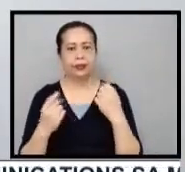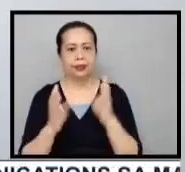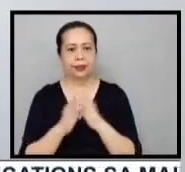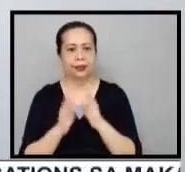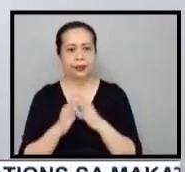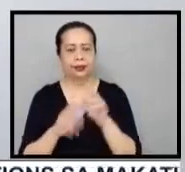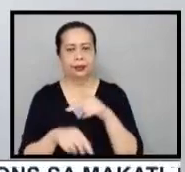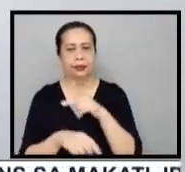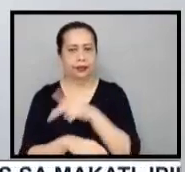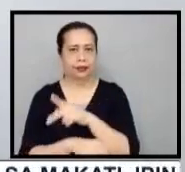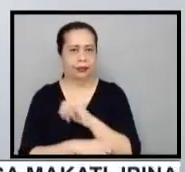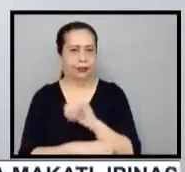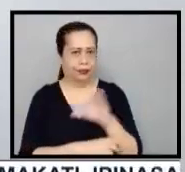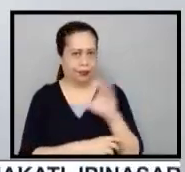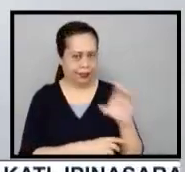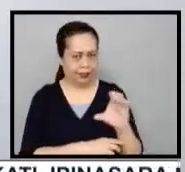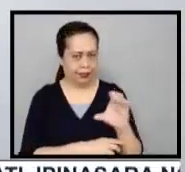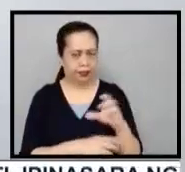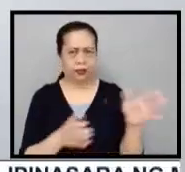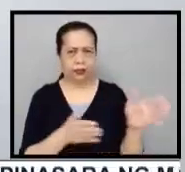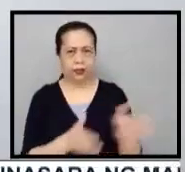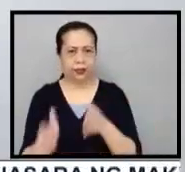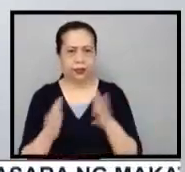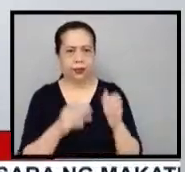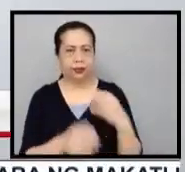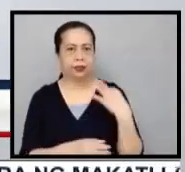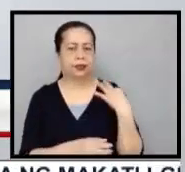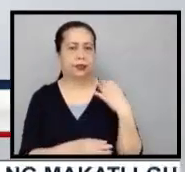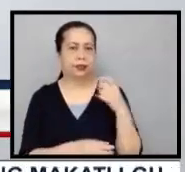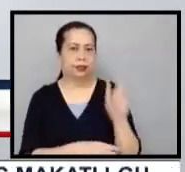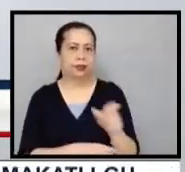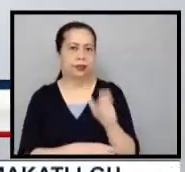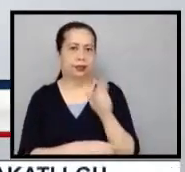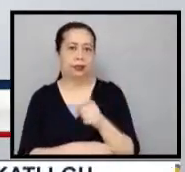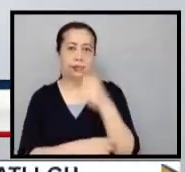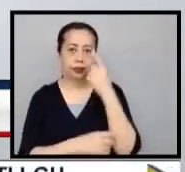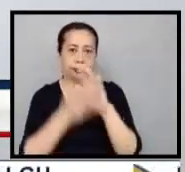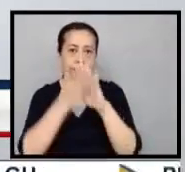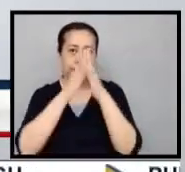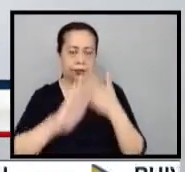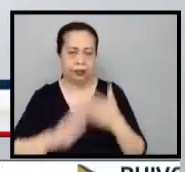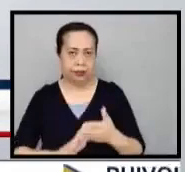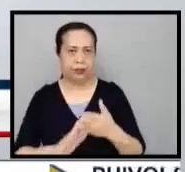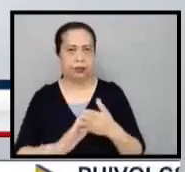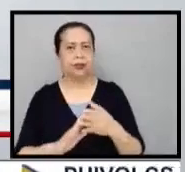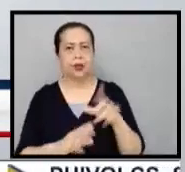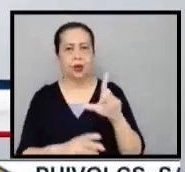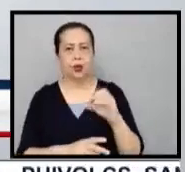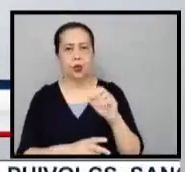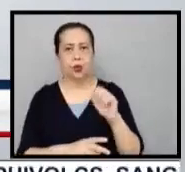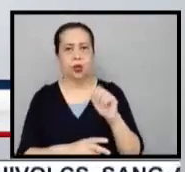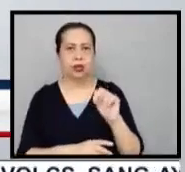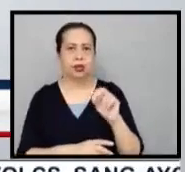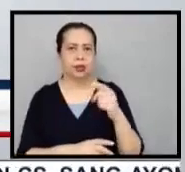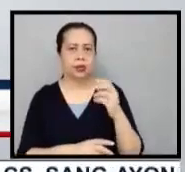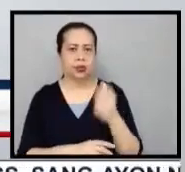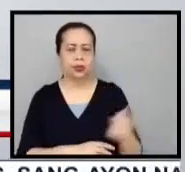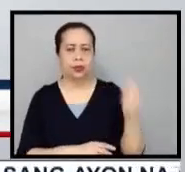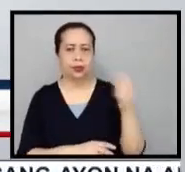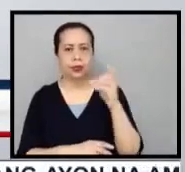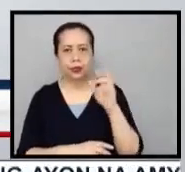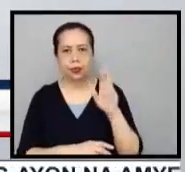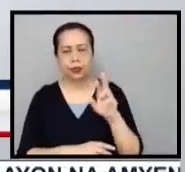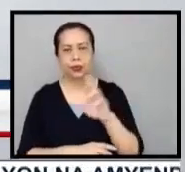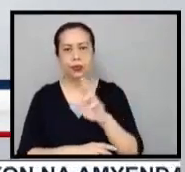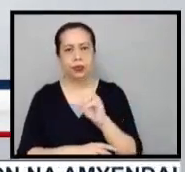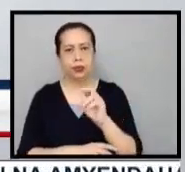Convention Center. It was organized by Volunteer Individuals for Peace, a local NGO headed by Child Commissioner Dr. Ronald Adamat.